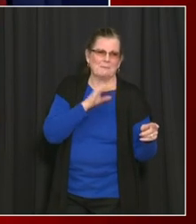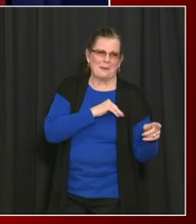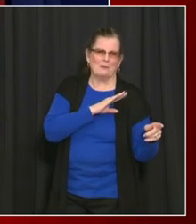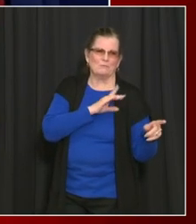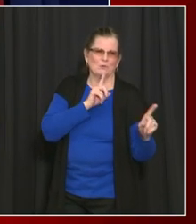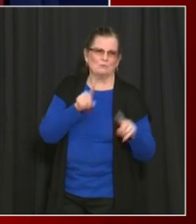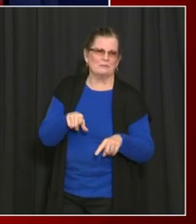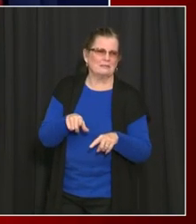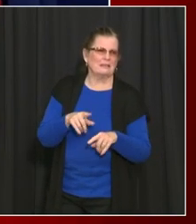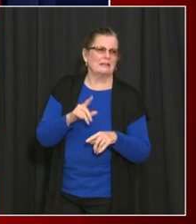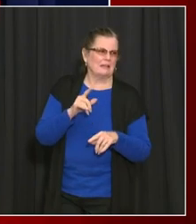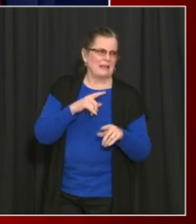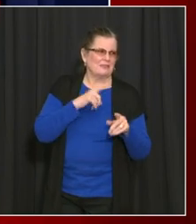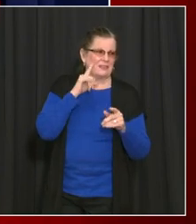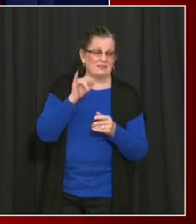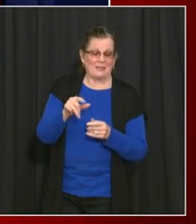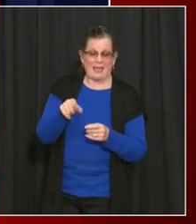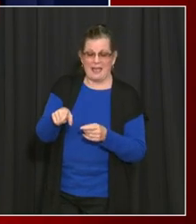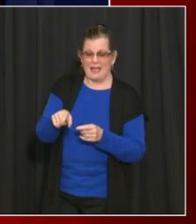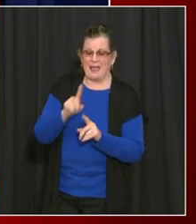discussion sometime later, Bennett.